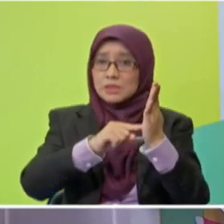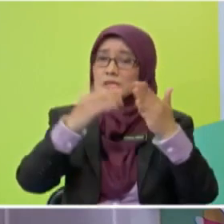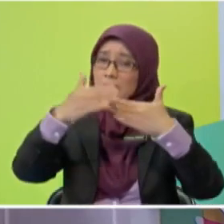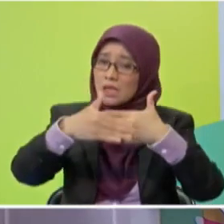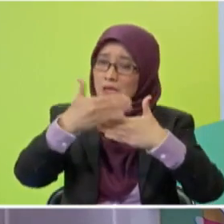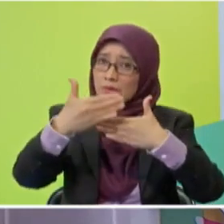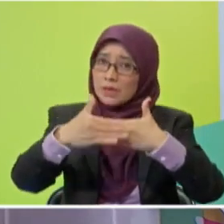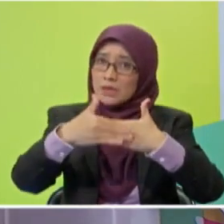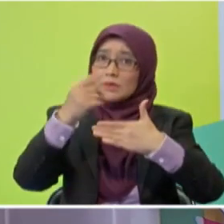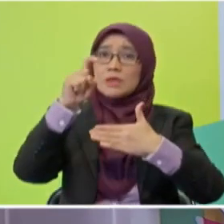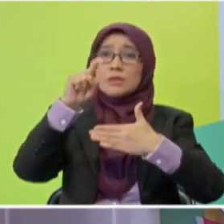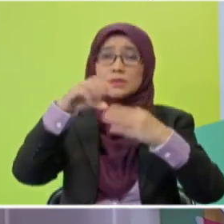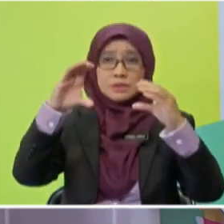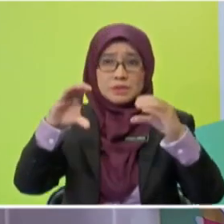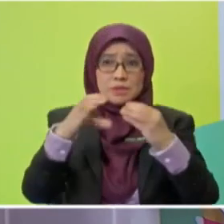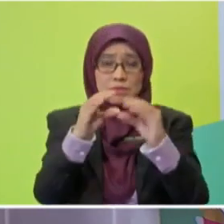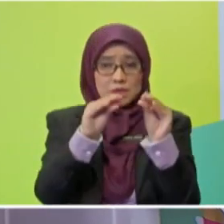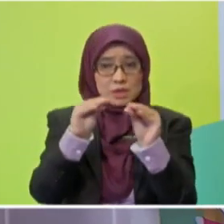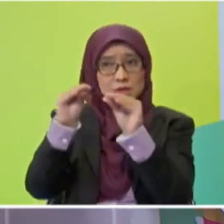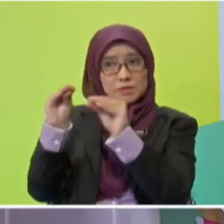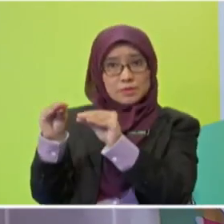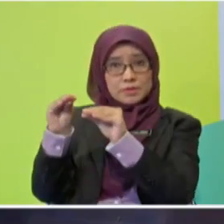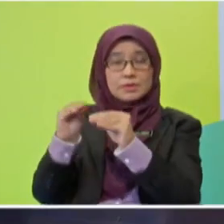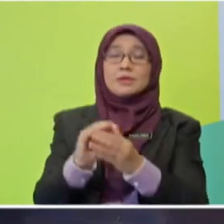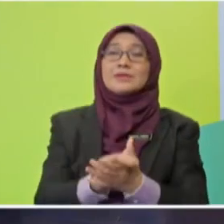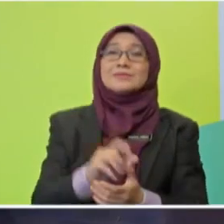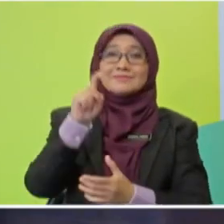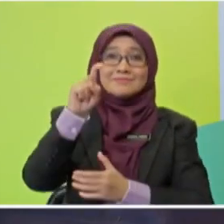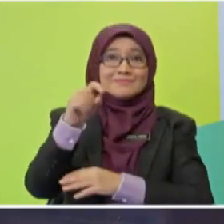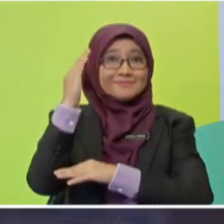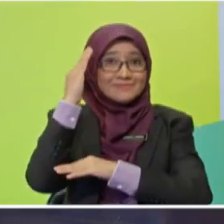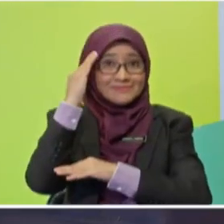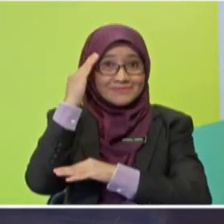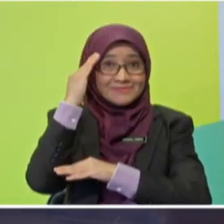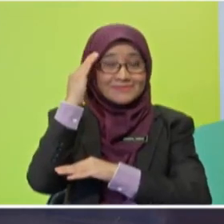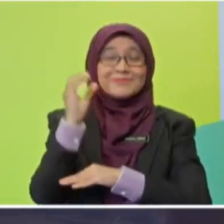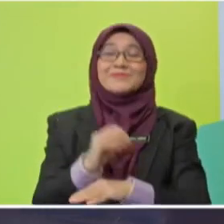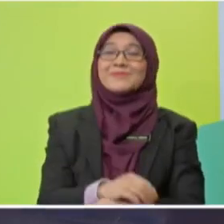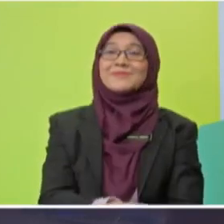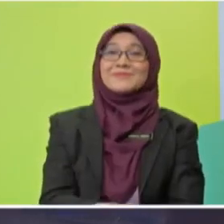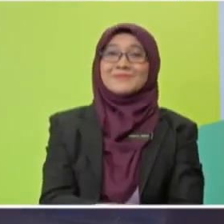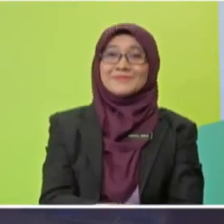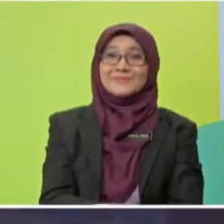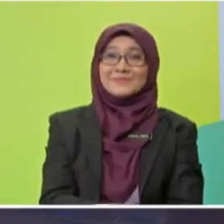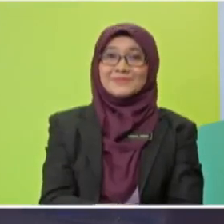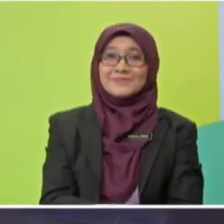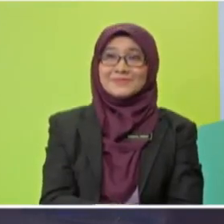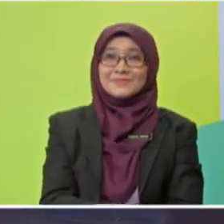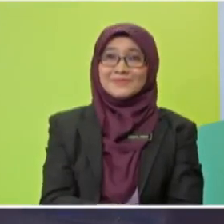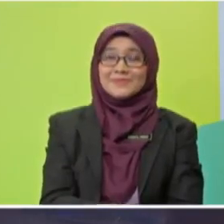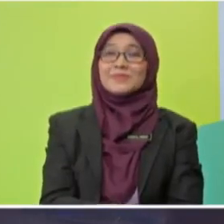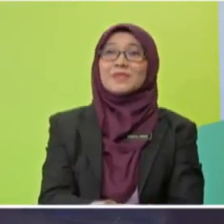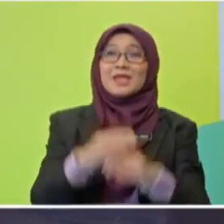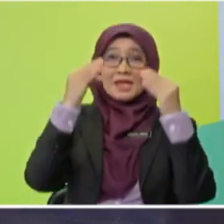perform multiplication and division on decimal numbers. Yes, I think that's a very, very comprehensive summary. And Teacher Kala, I think